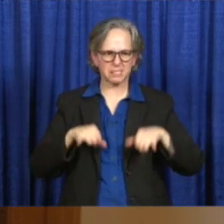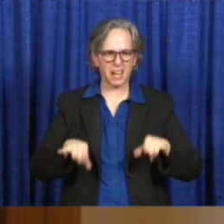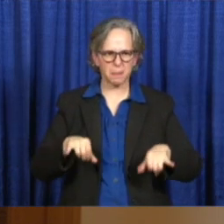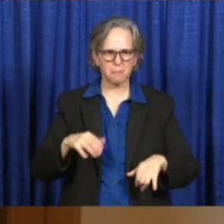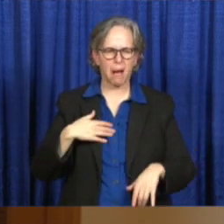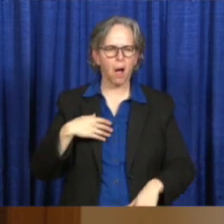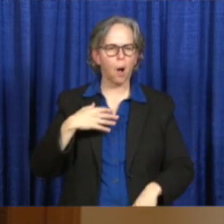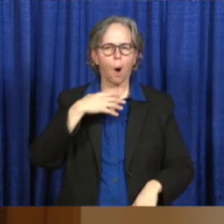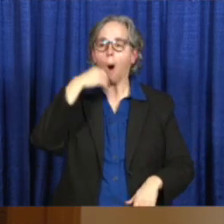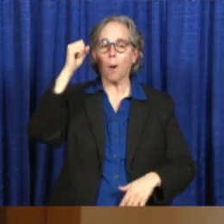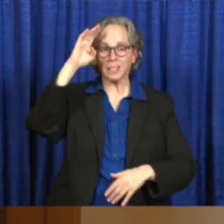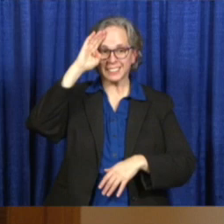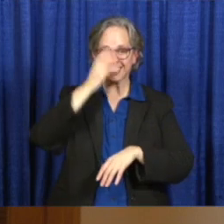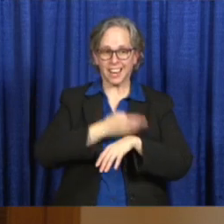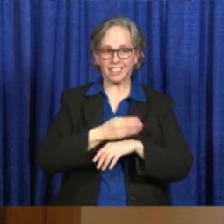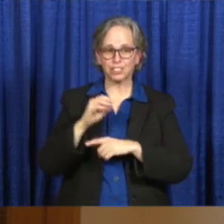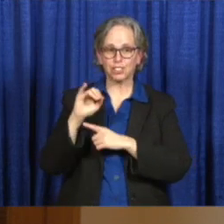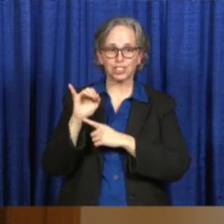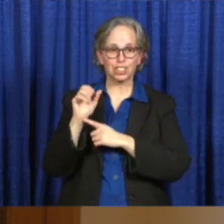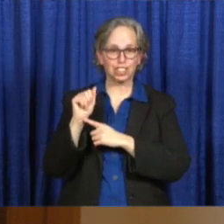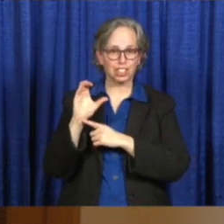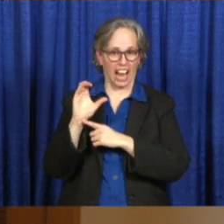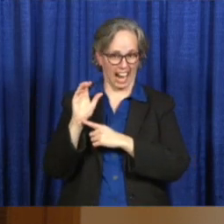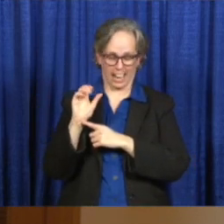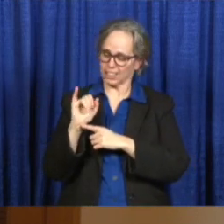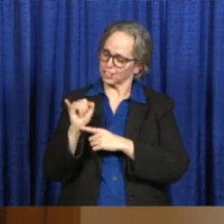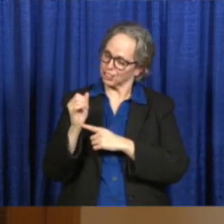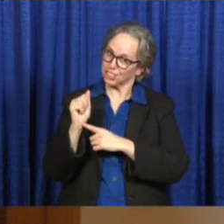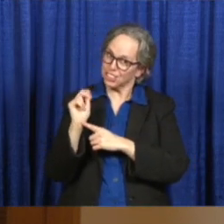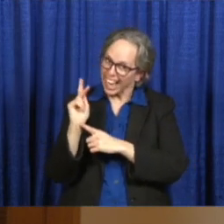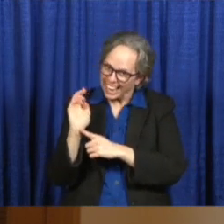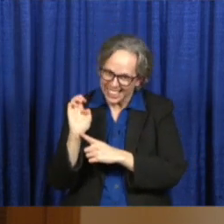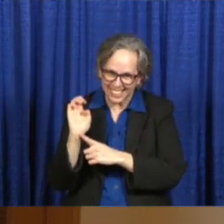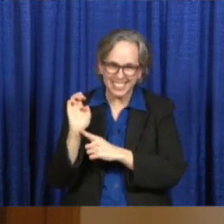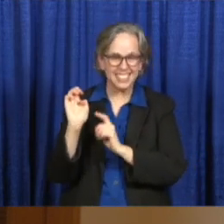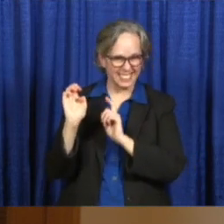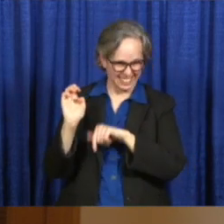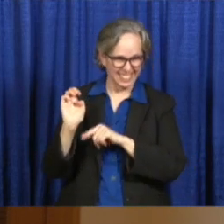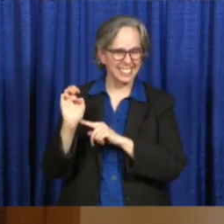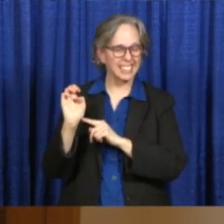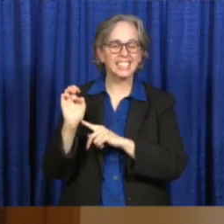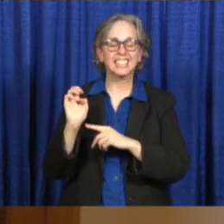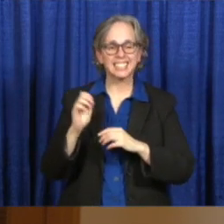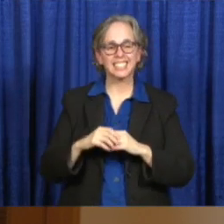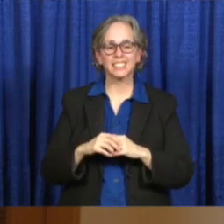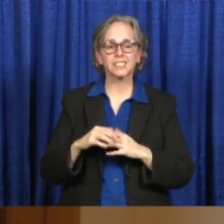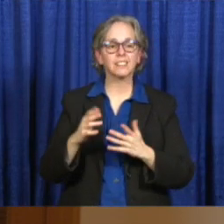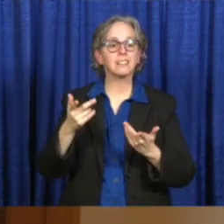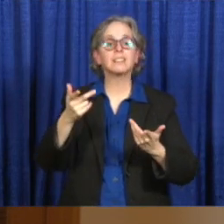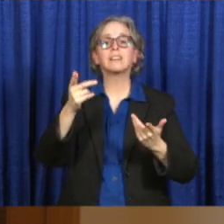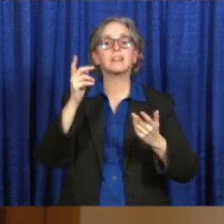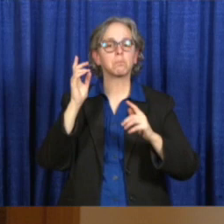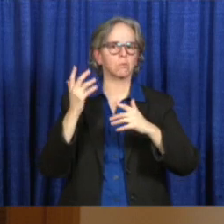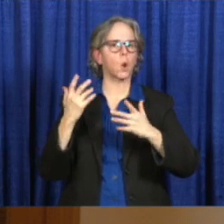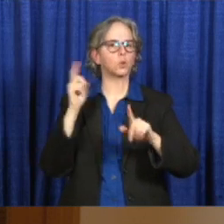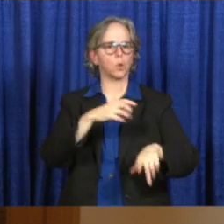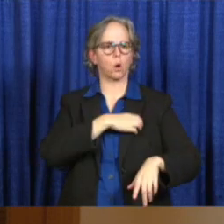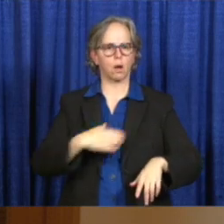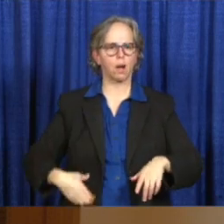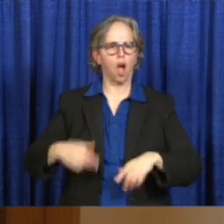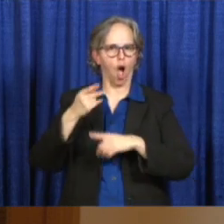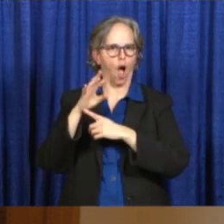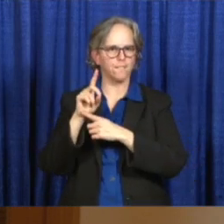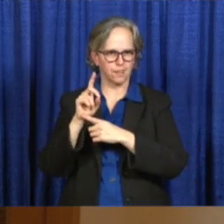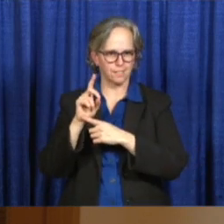actually studied film at Harvard, and one of his professors was Danny Rubin, who wrote Groundhog Day, which is one of my favorite